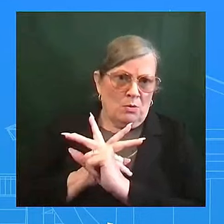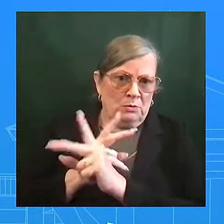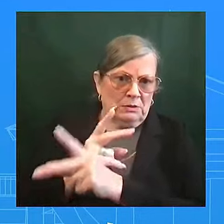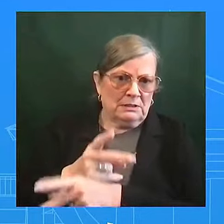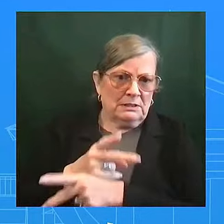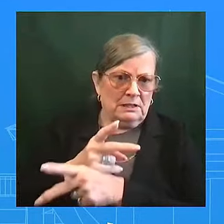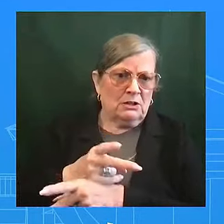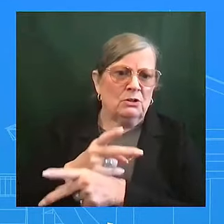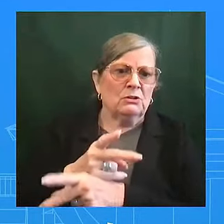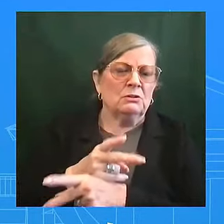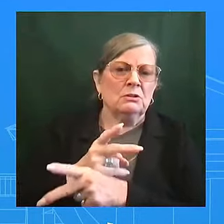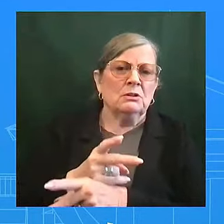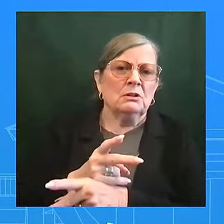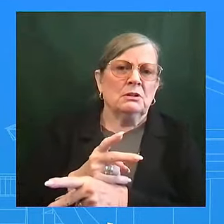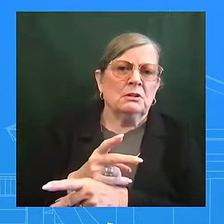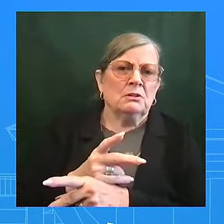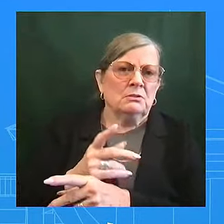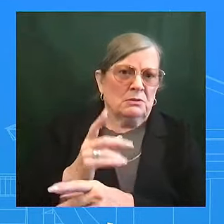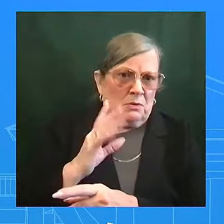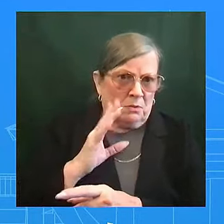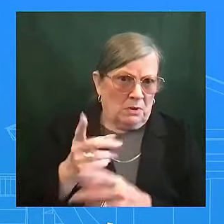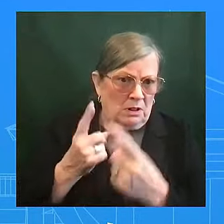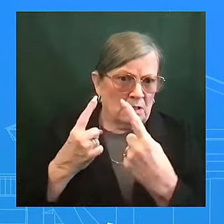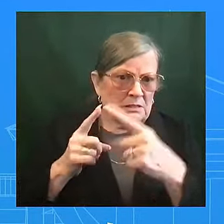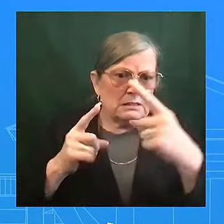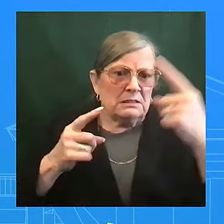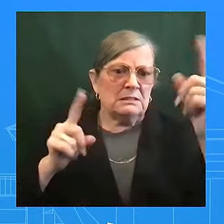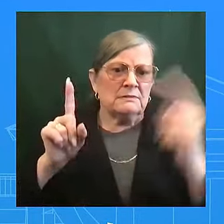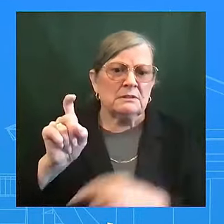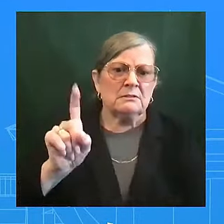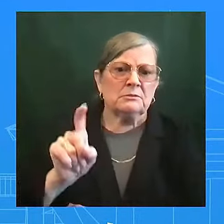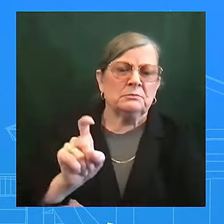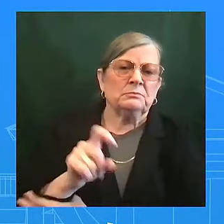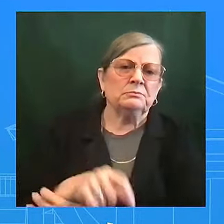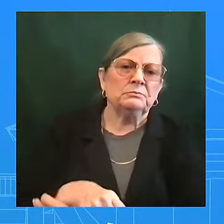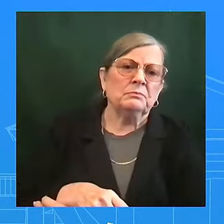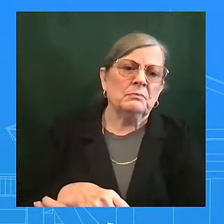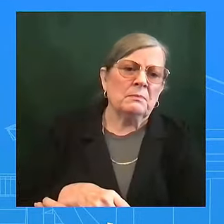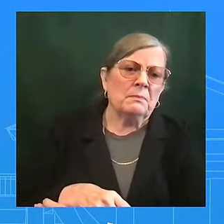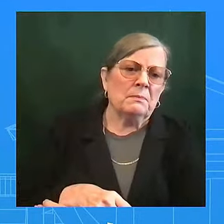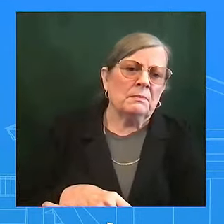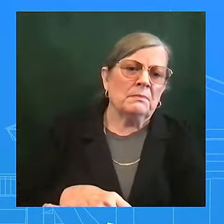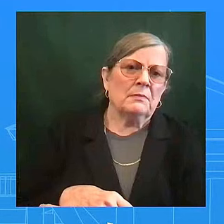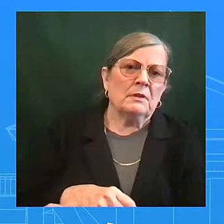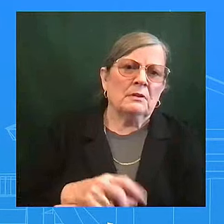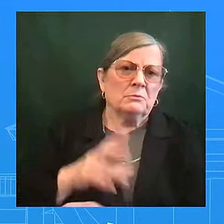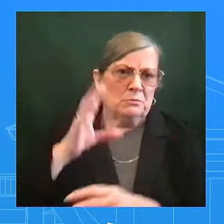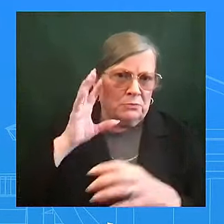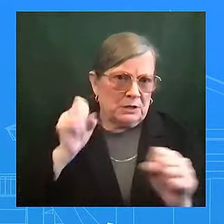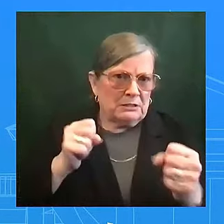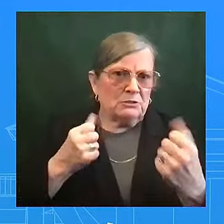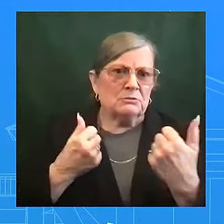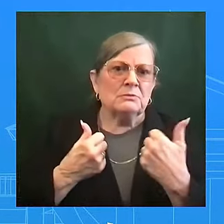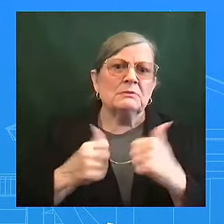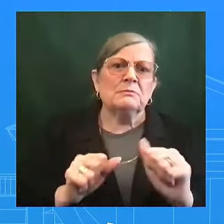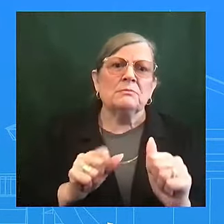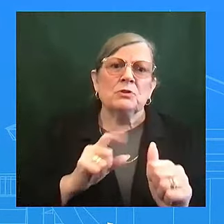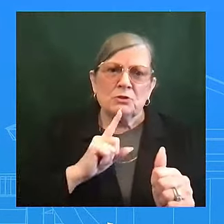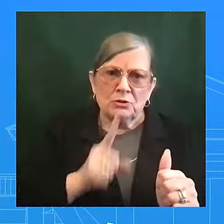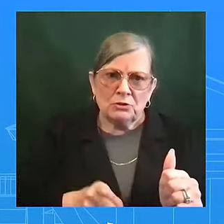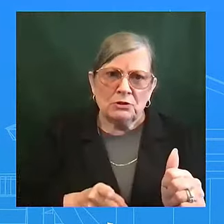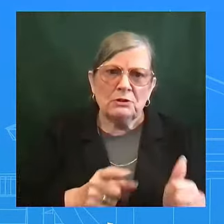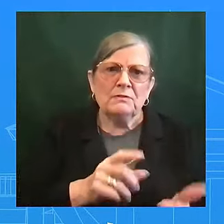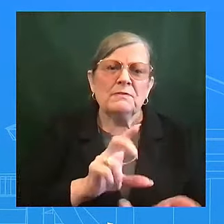Look, the president has worked to unlock investments here at home and abroad that benefit our economic, our